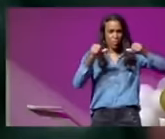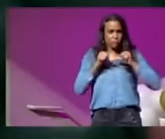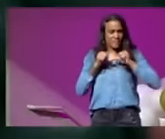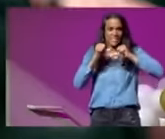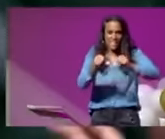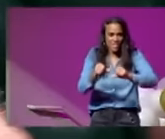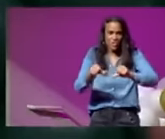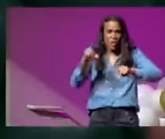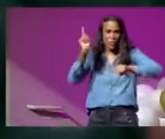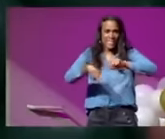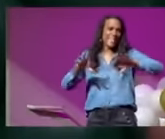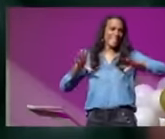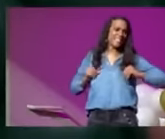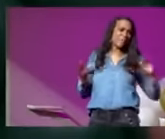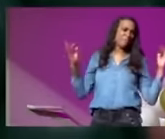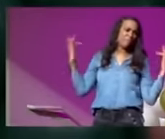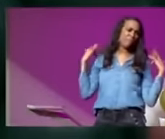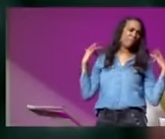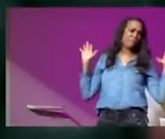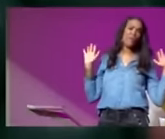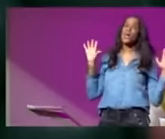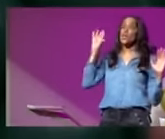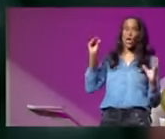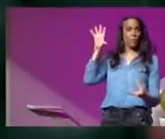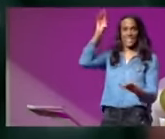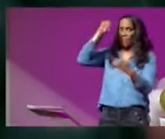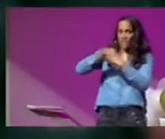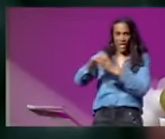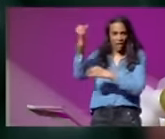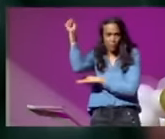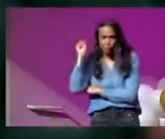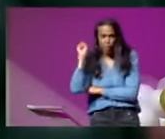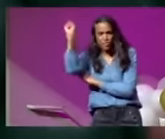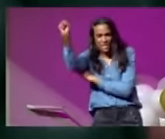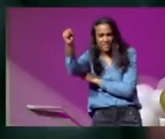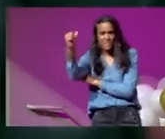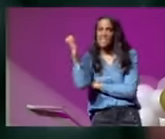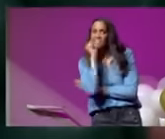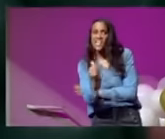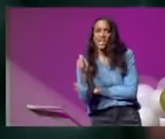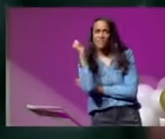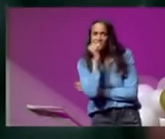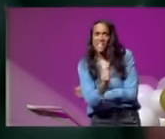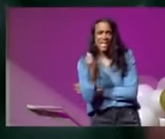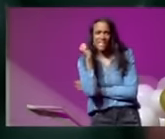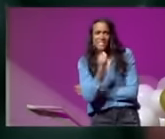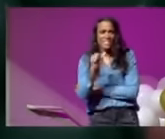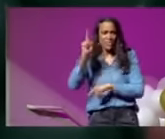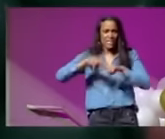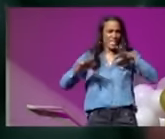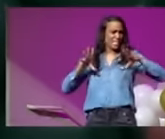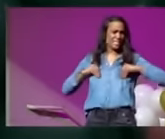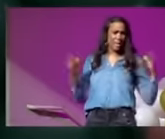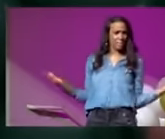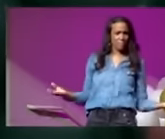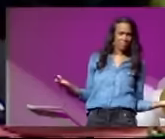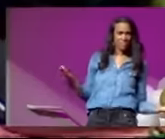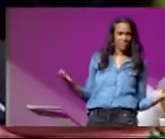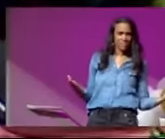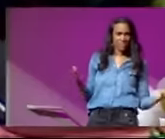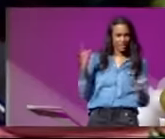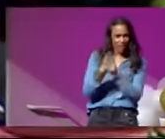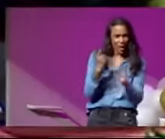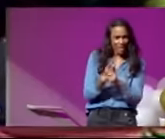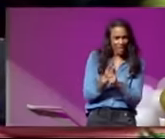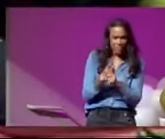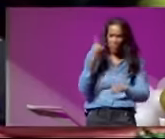time to get comfortable. We got to fight every day because Herod has offspring. Preach, Freddie